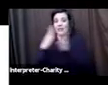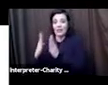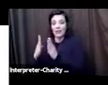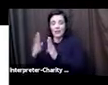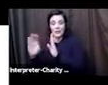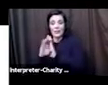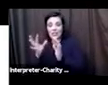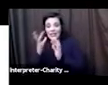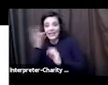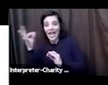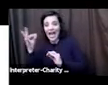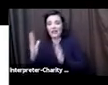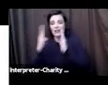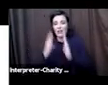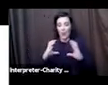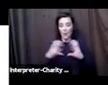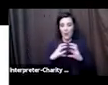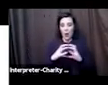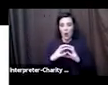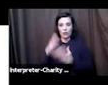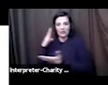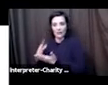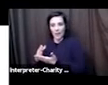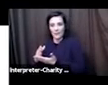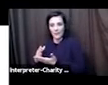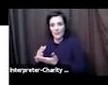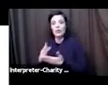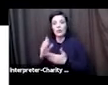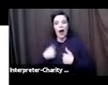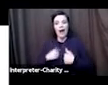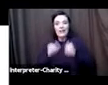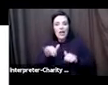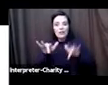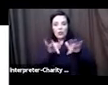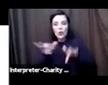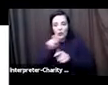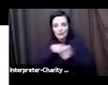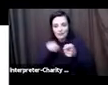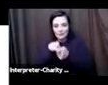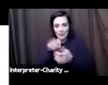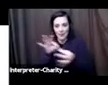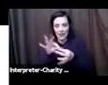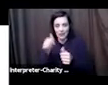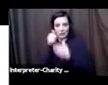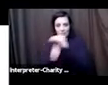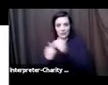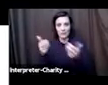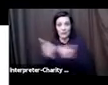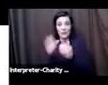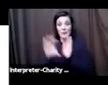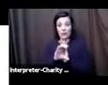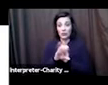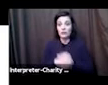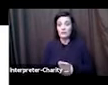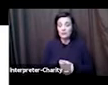that particular button, it's going to activate whatever is recorded underneath of that. One thing to keep in mind, though, is that when we record